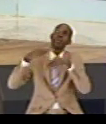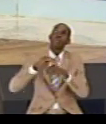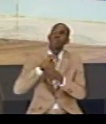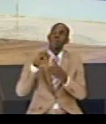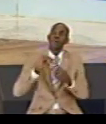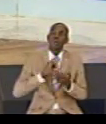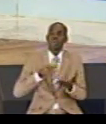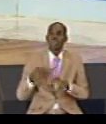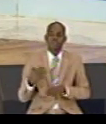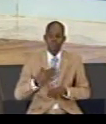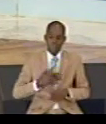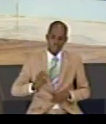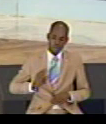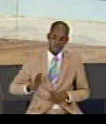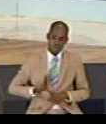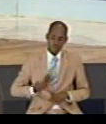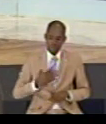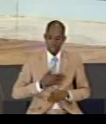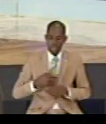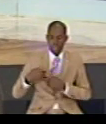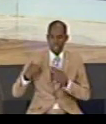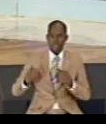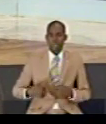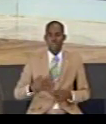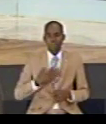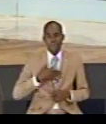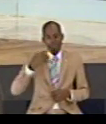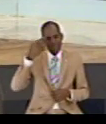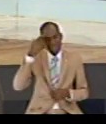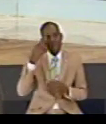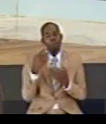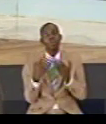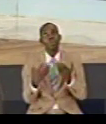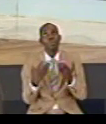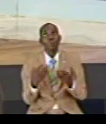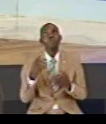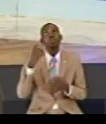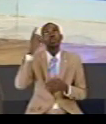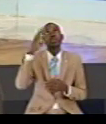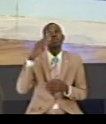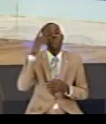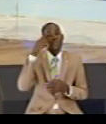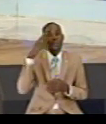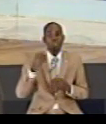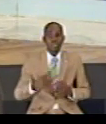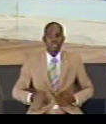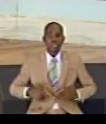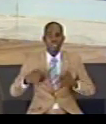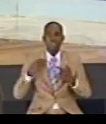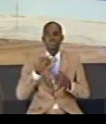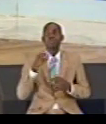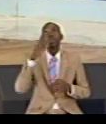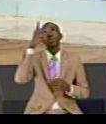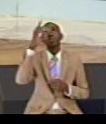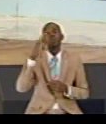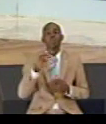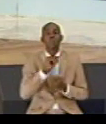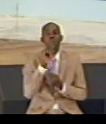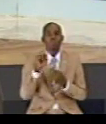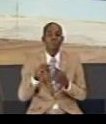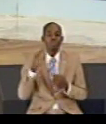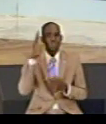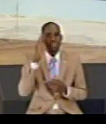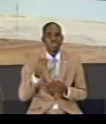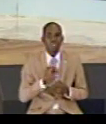soul, my heart, my mind, panteth for God, for the living God. When shall I come